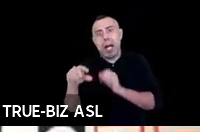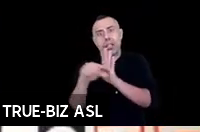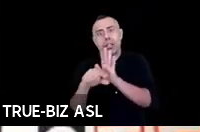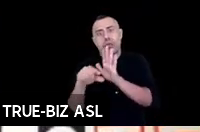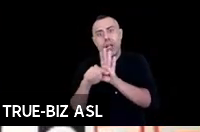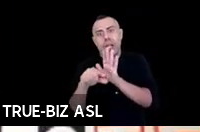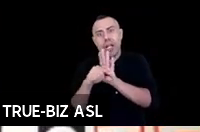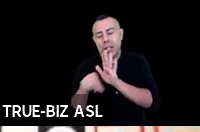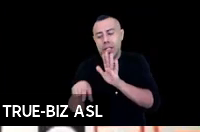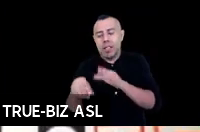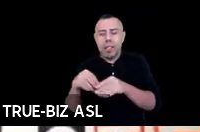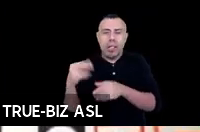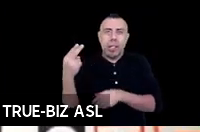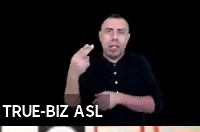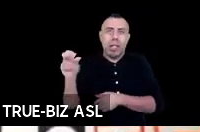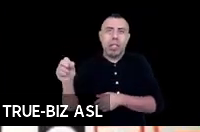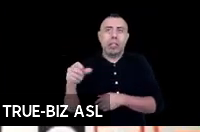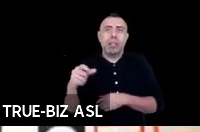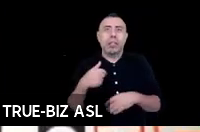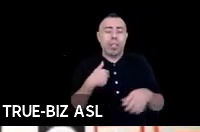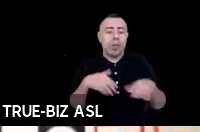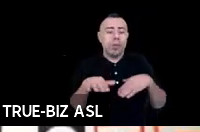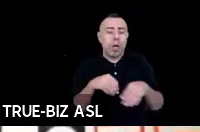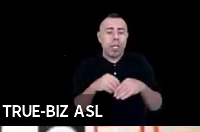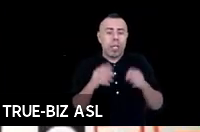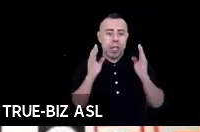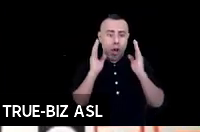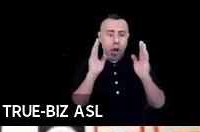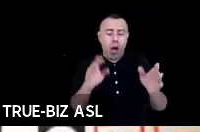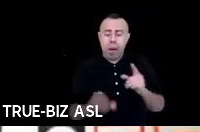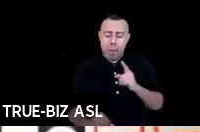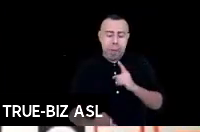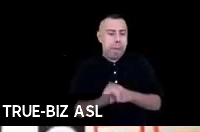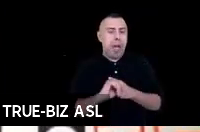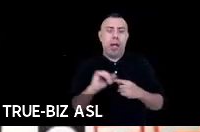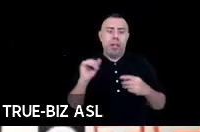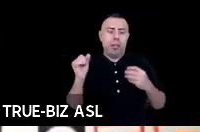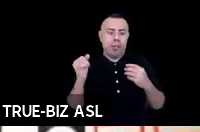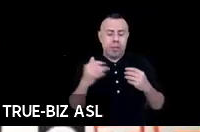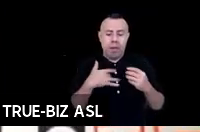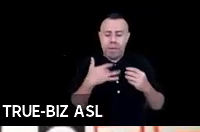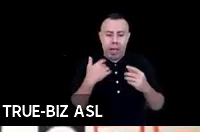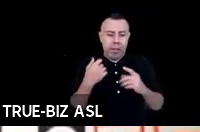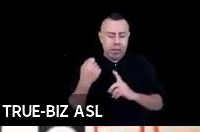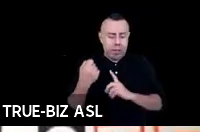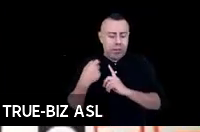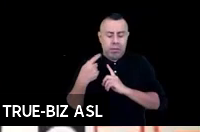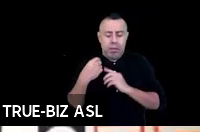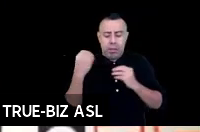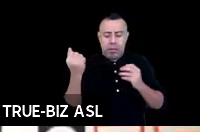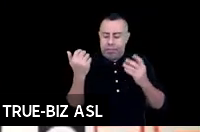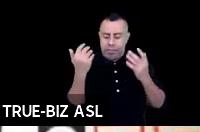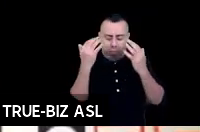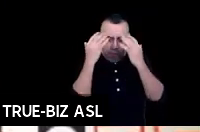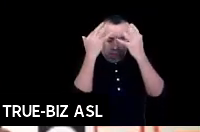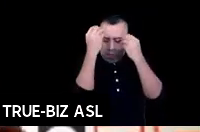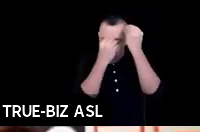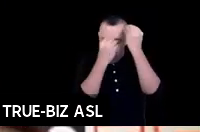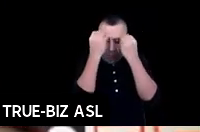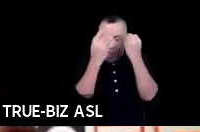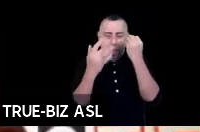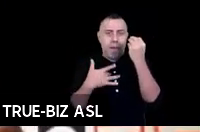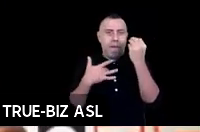through the hall, but it wasn't real. Like I just had that in my mind. And it was like, I kind of felt like things were starting to spin